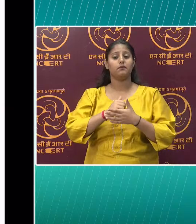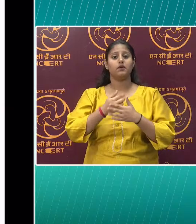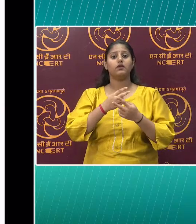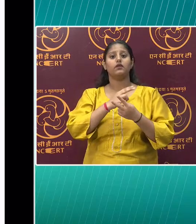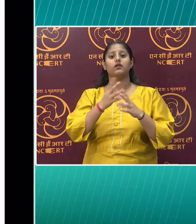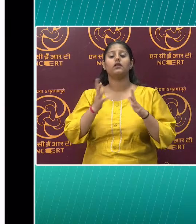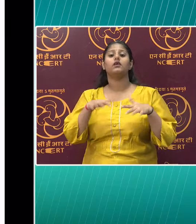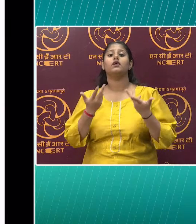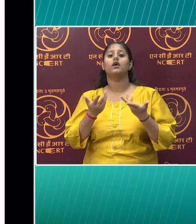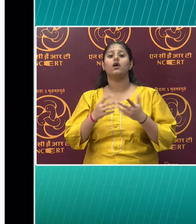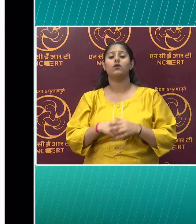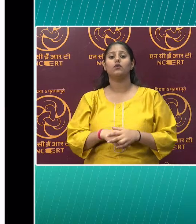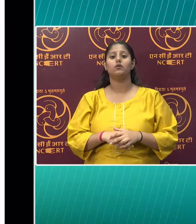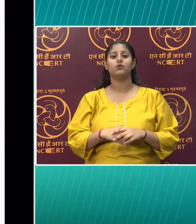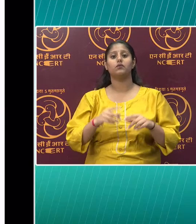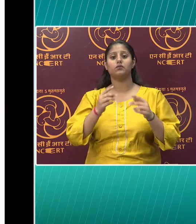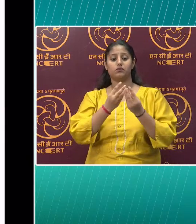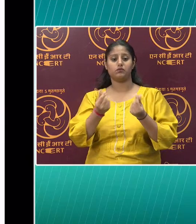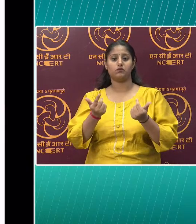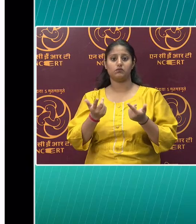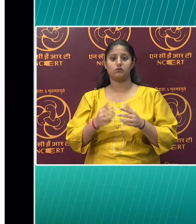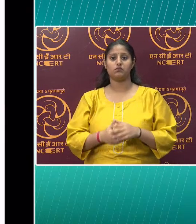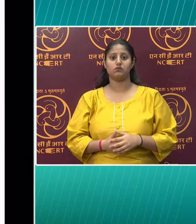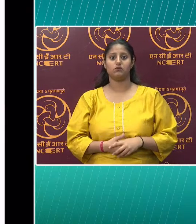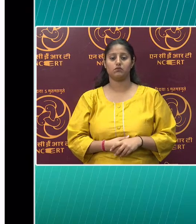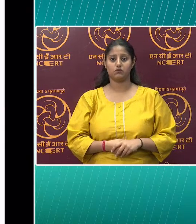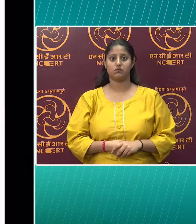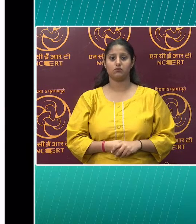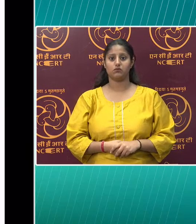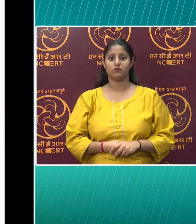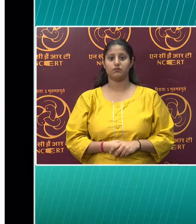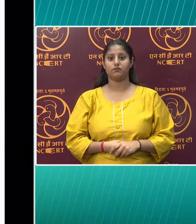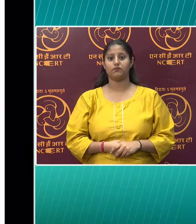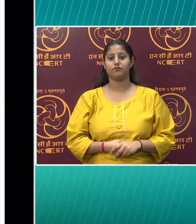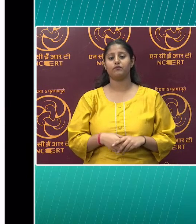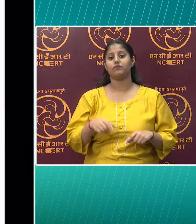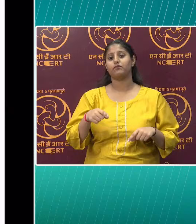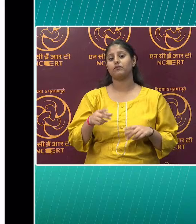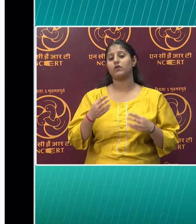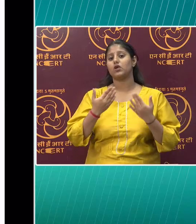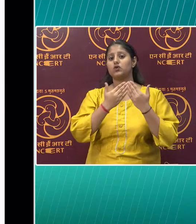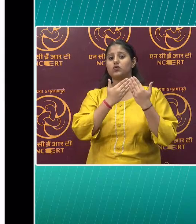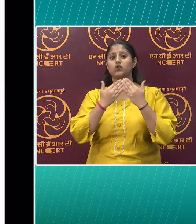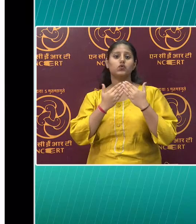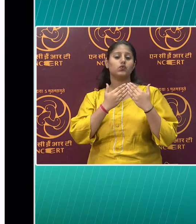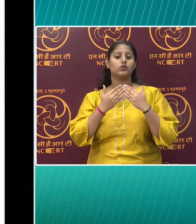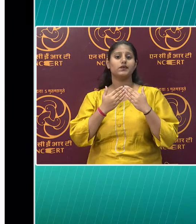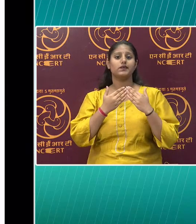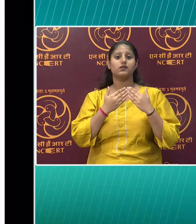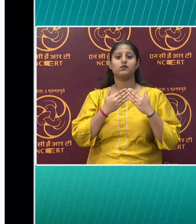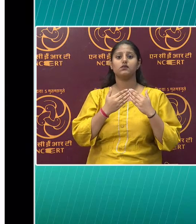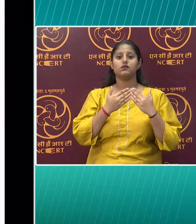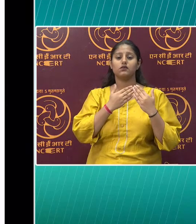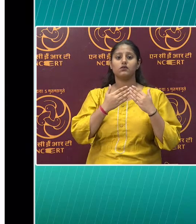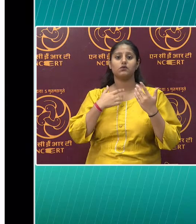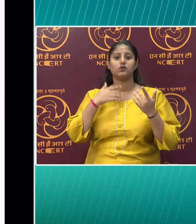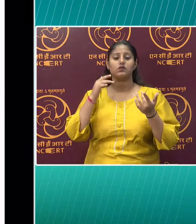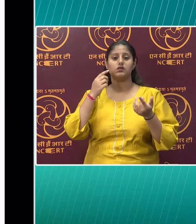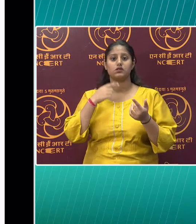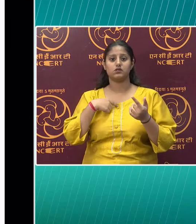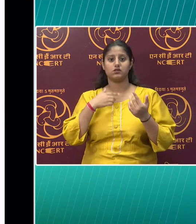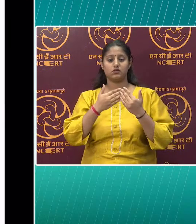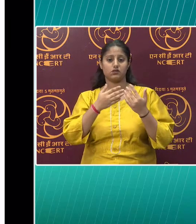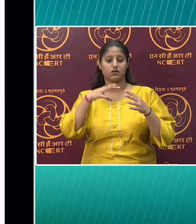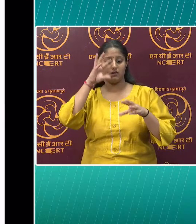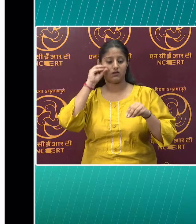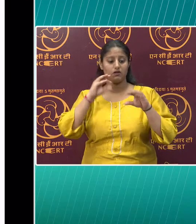critical thinking, problem solving, and teamwork skills. So basically, it is a student centered approach to teaching learning, and students will